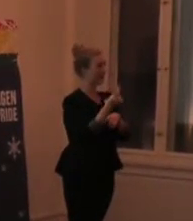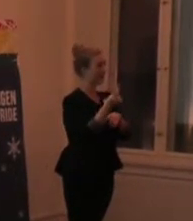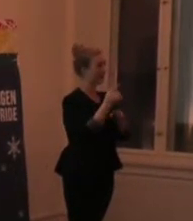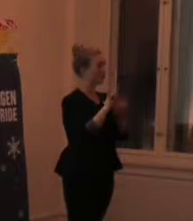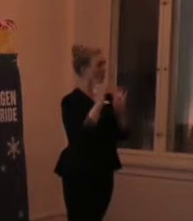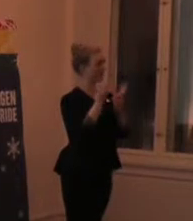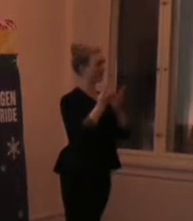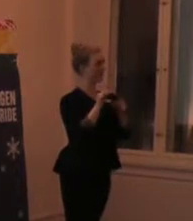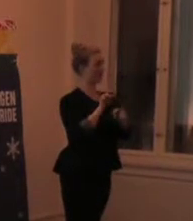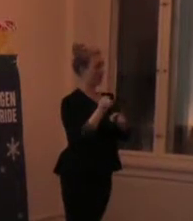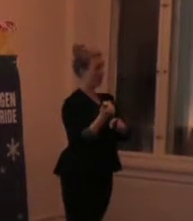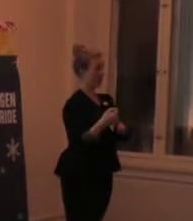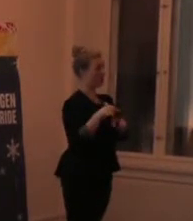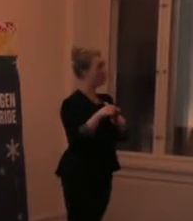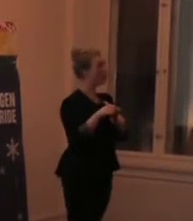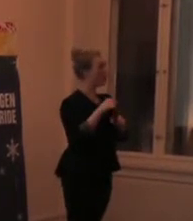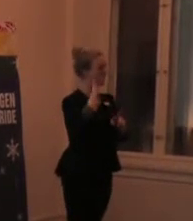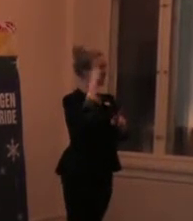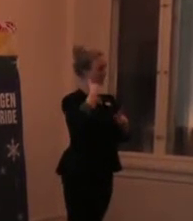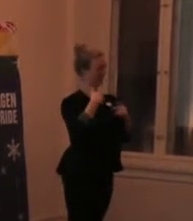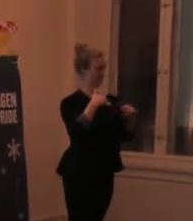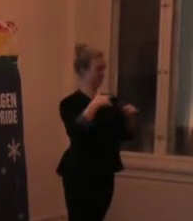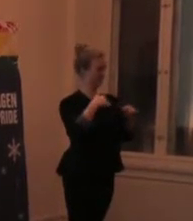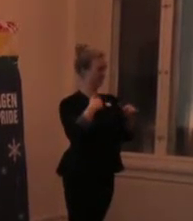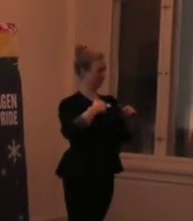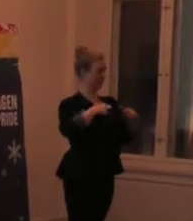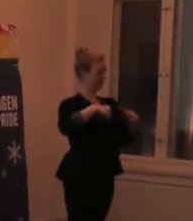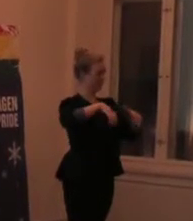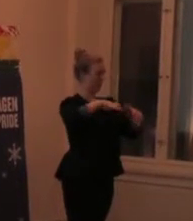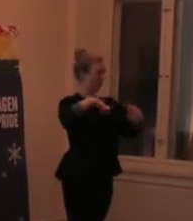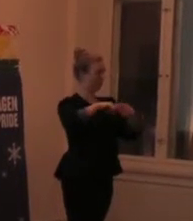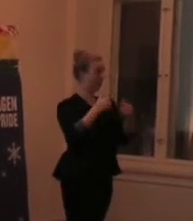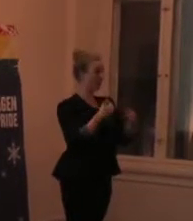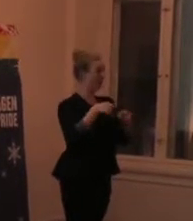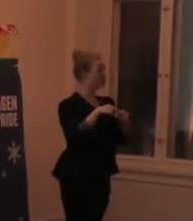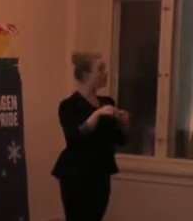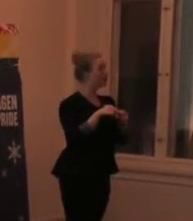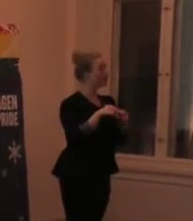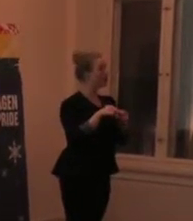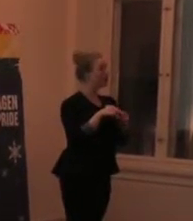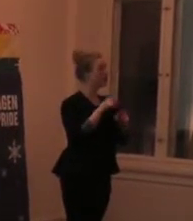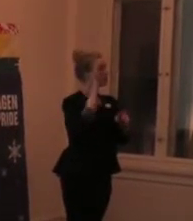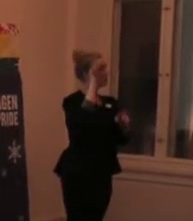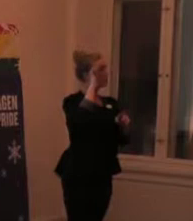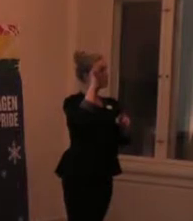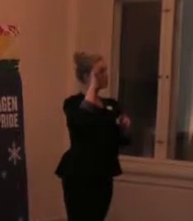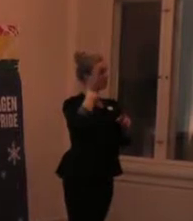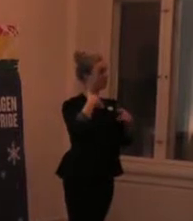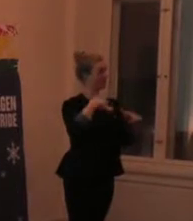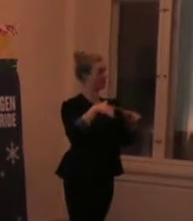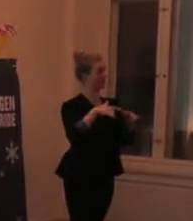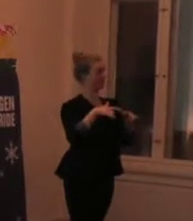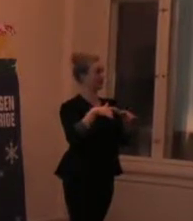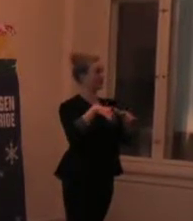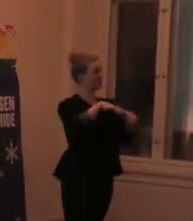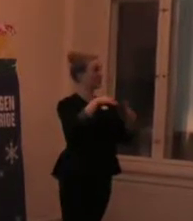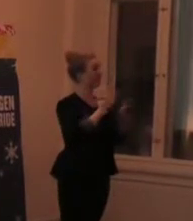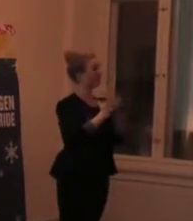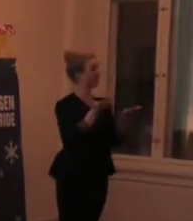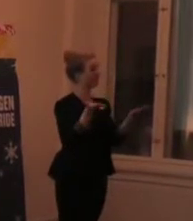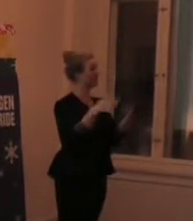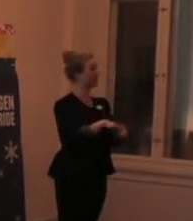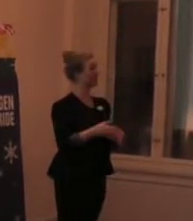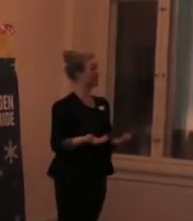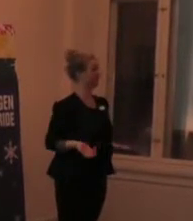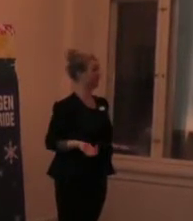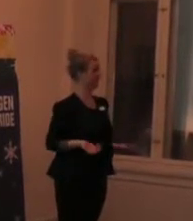in the Human Rights Ministry, which first, Human Rights Ministry is now demolished. It's now a part